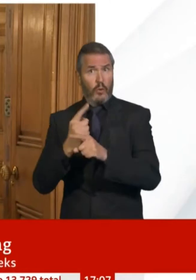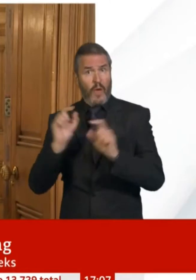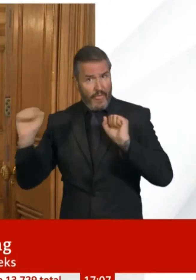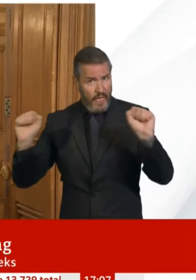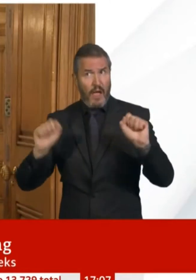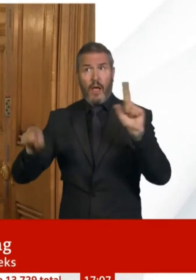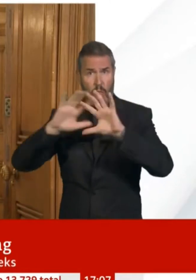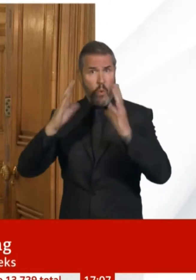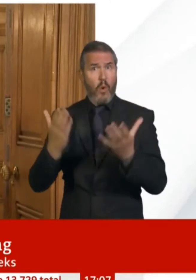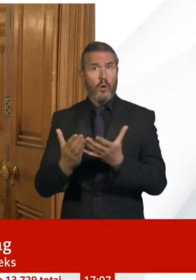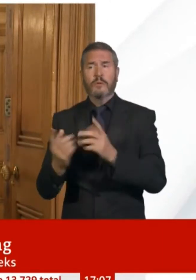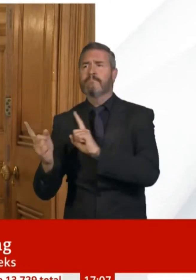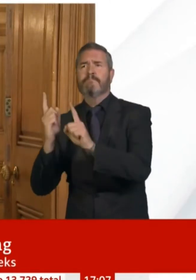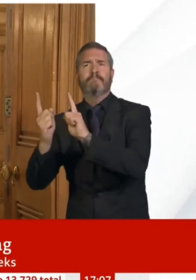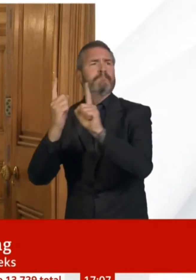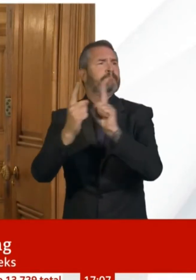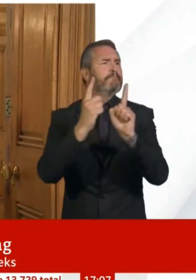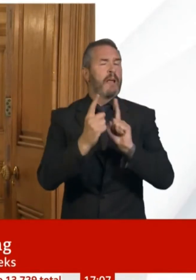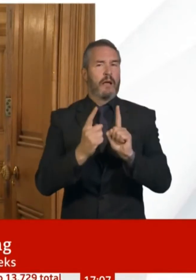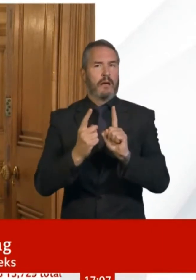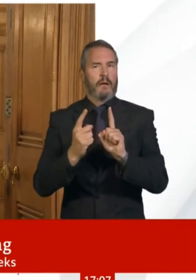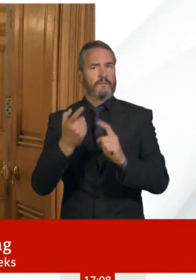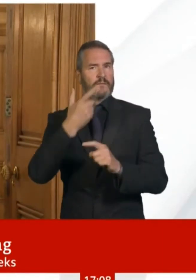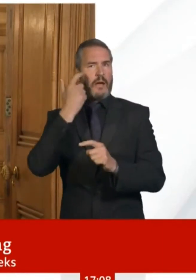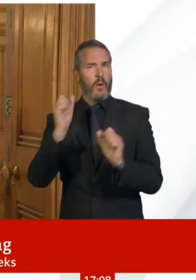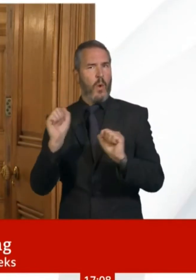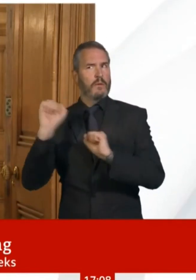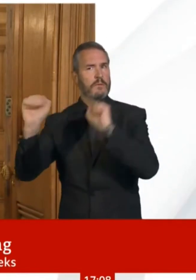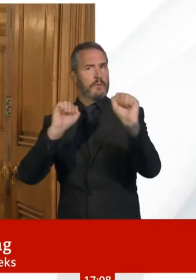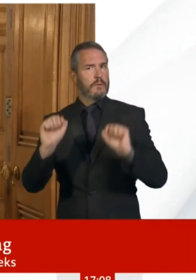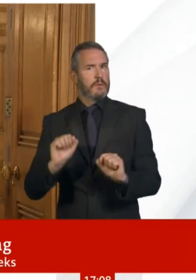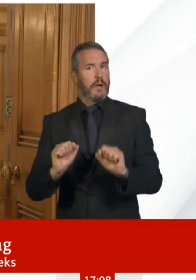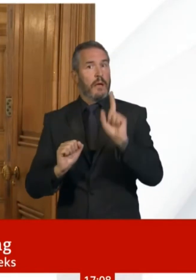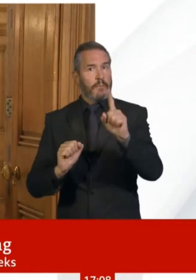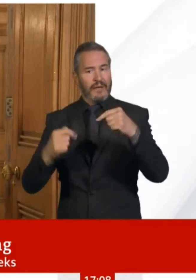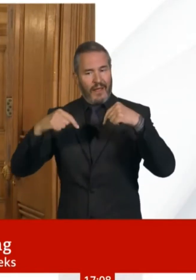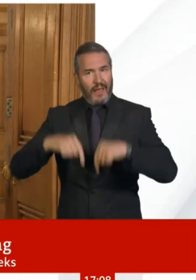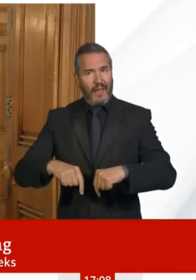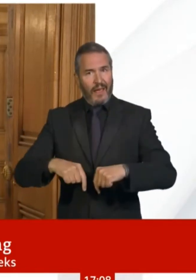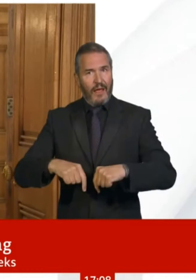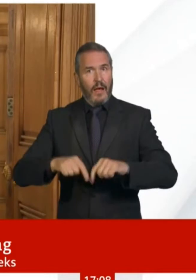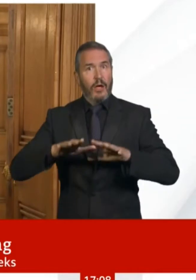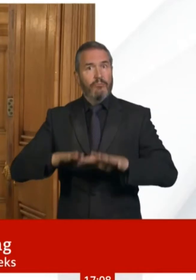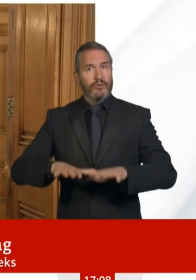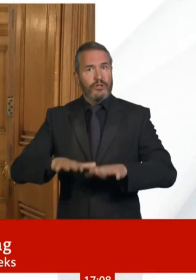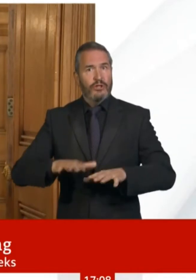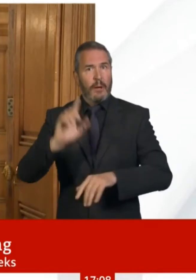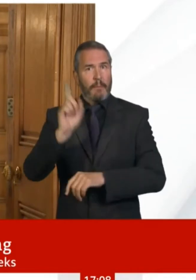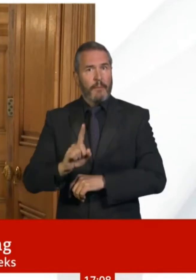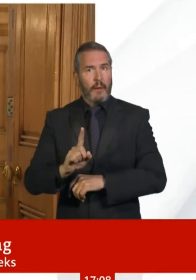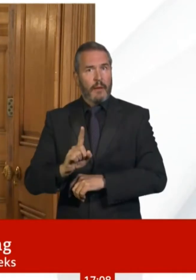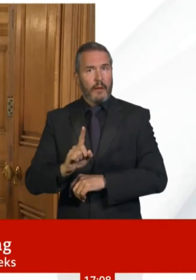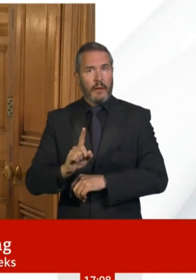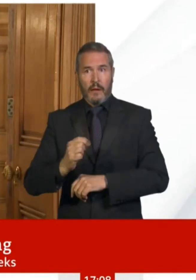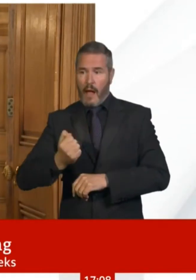world. Ultimately, though, we've got to do what is right for the British people based on the advice of our